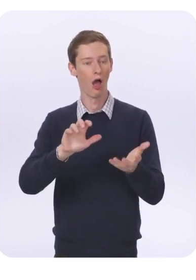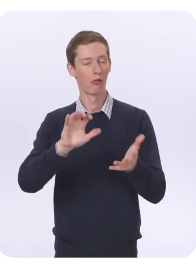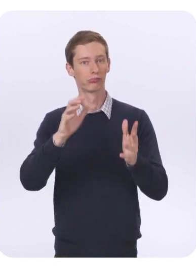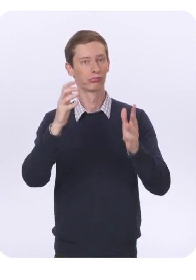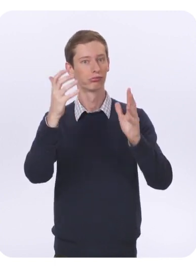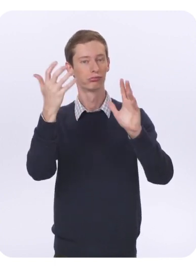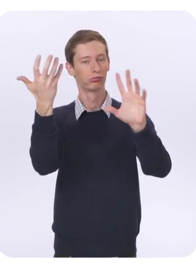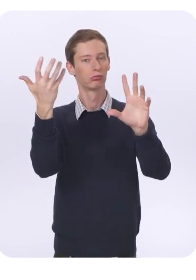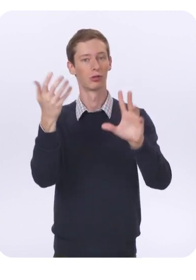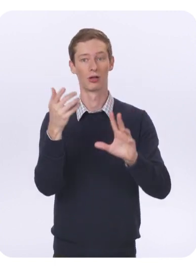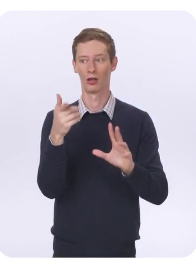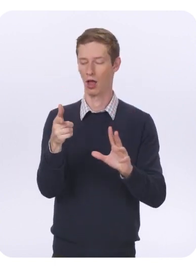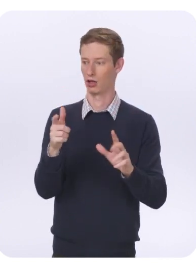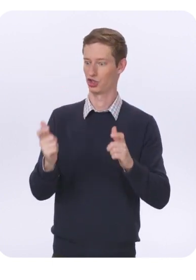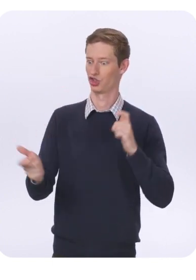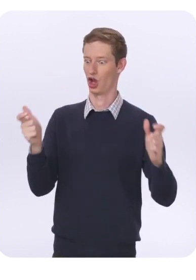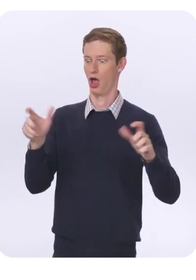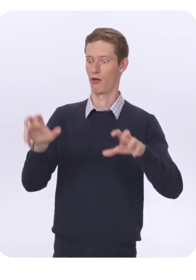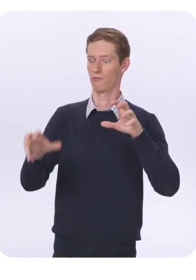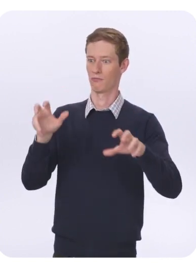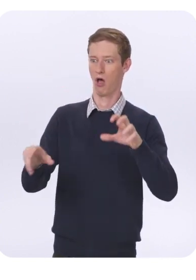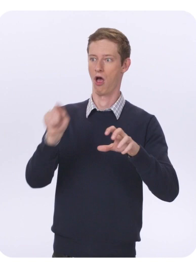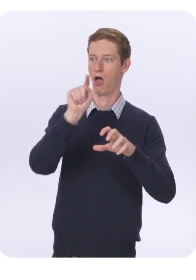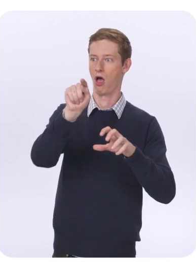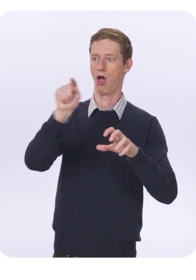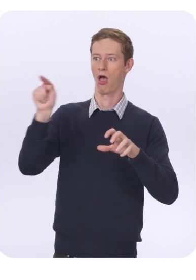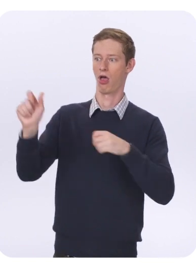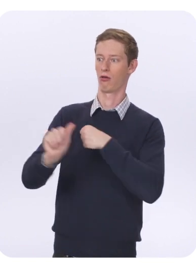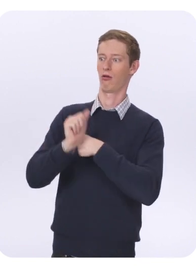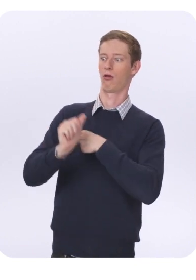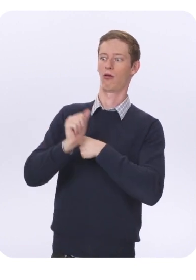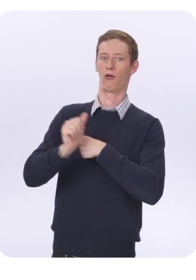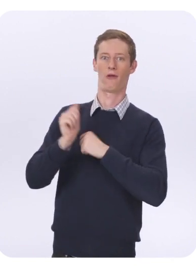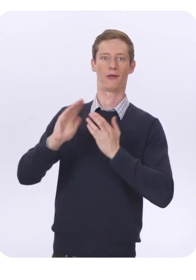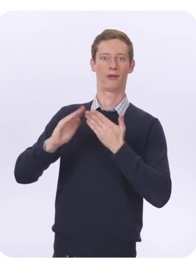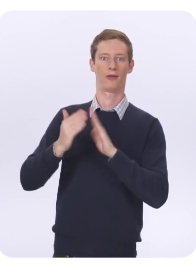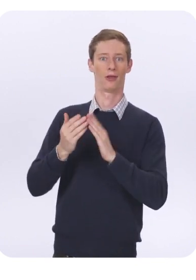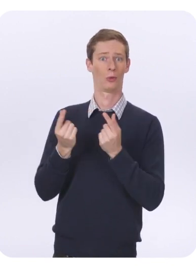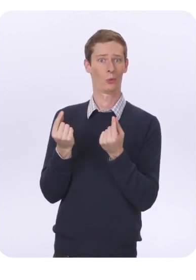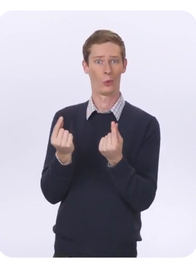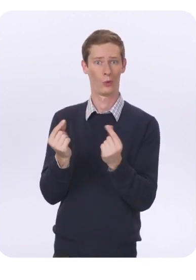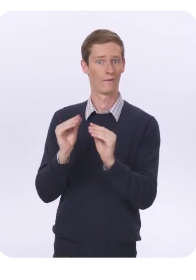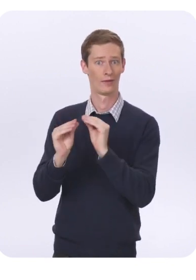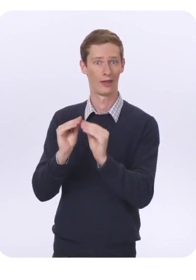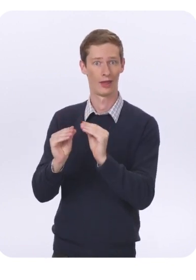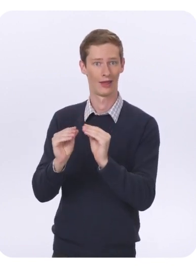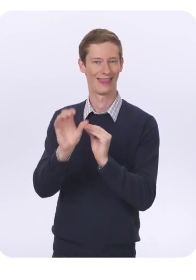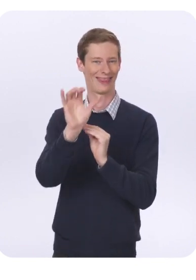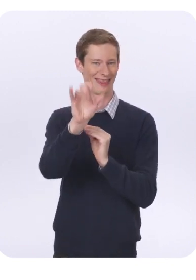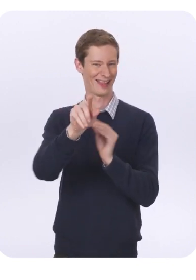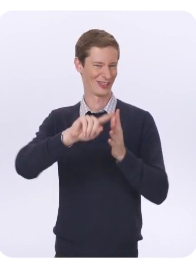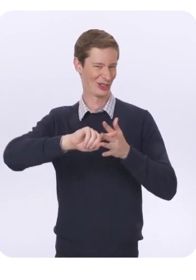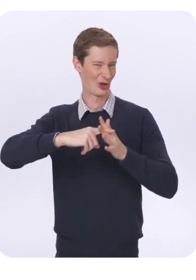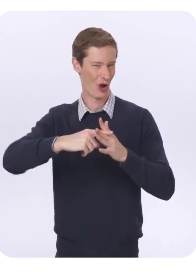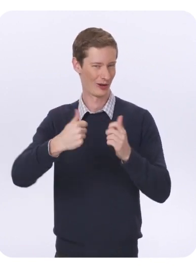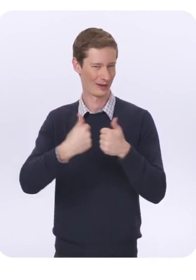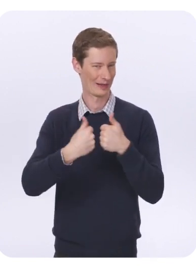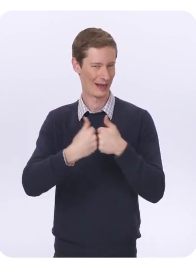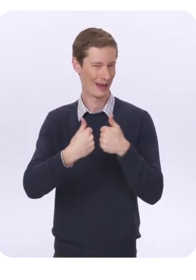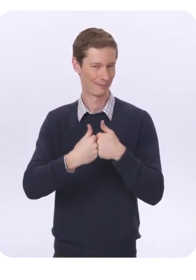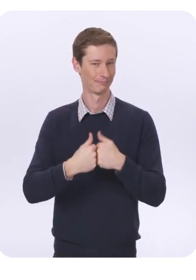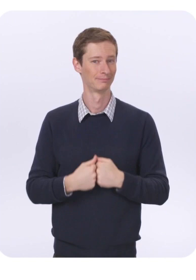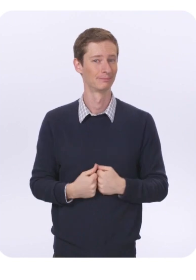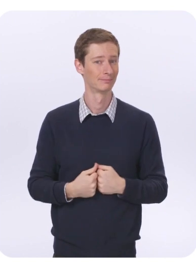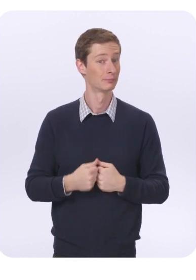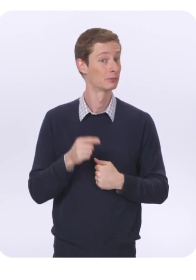the four outside creatures threatening the city now. So that's your jumping off point. So what can you do